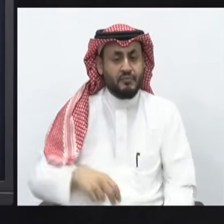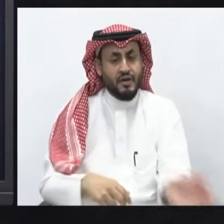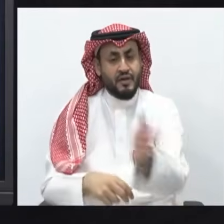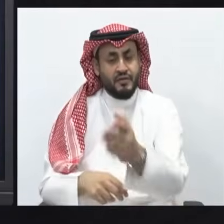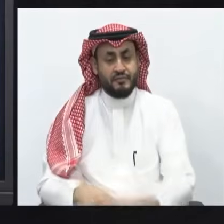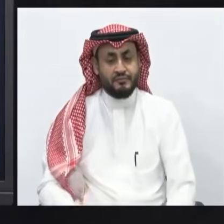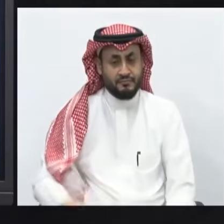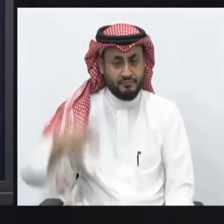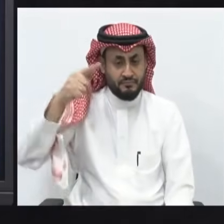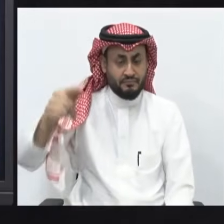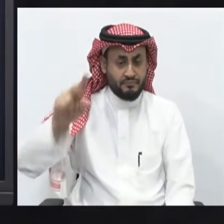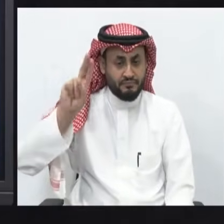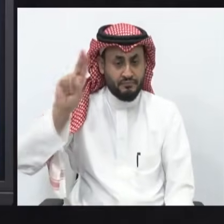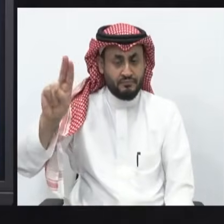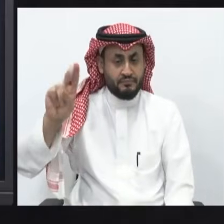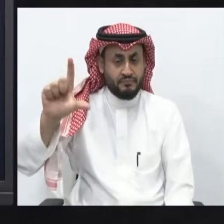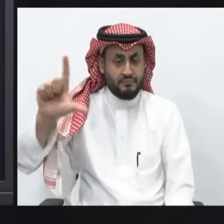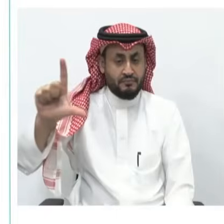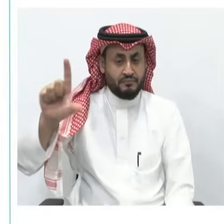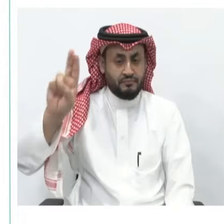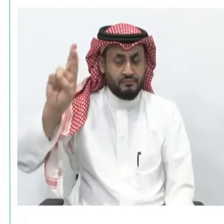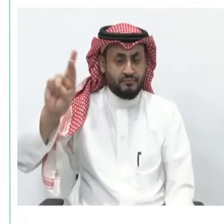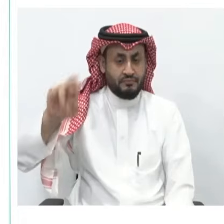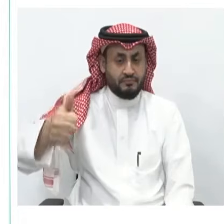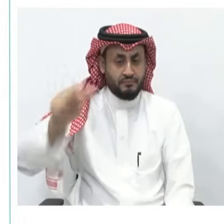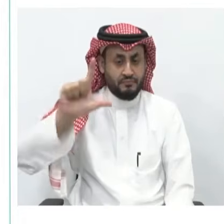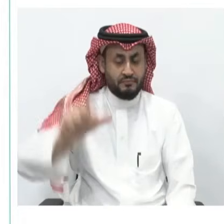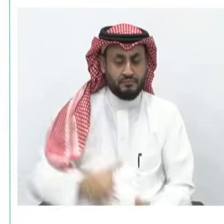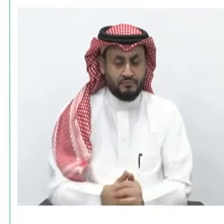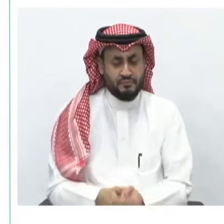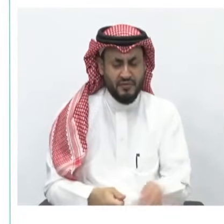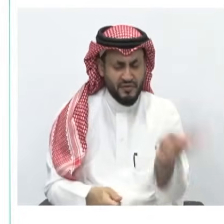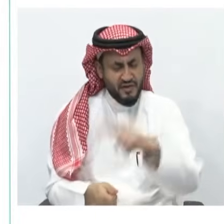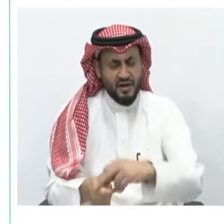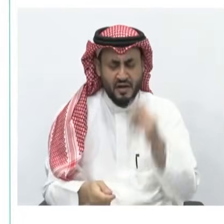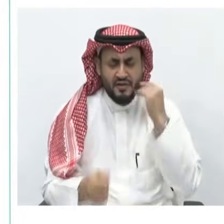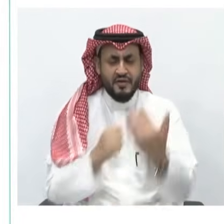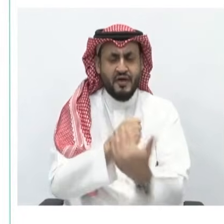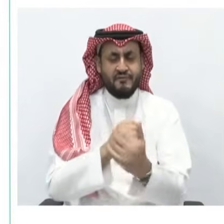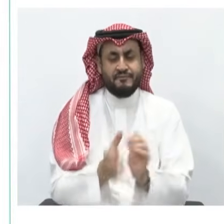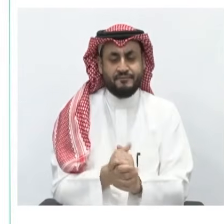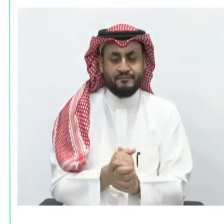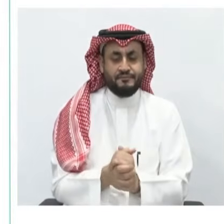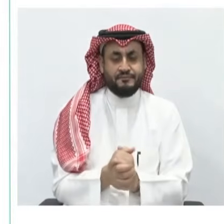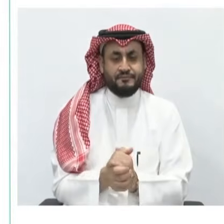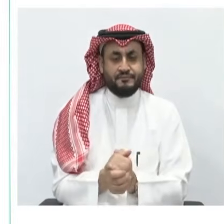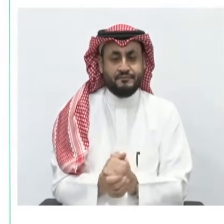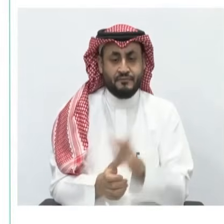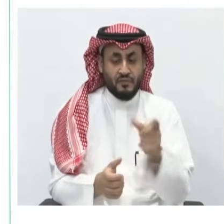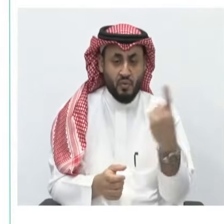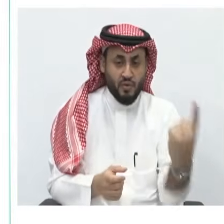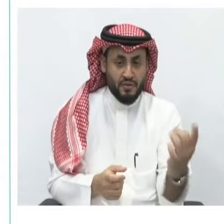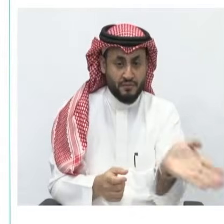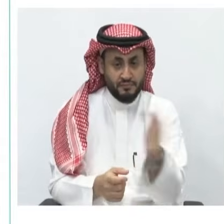them plural. Okay. Next, inshallah, years you will learn this. Okay. So we have 1 and